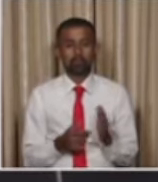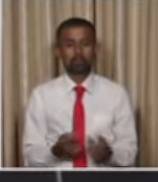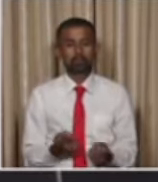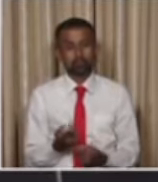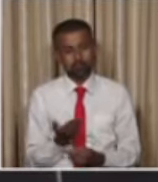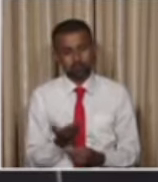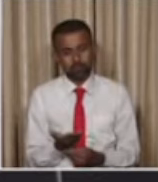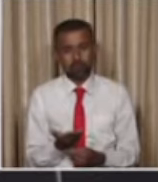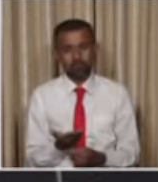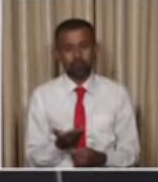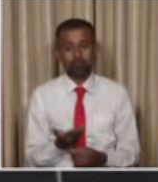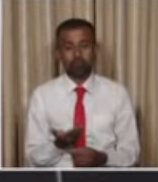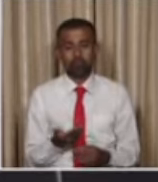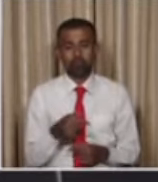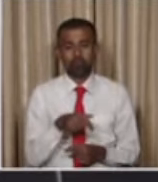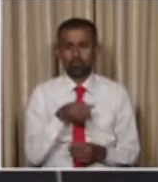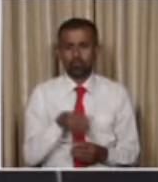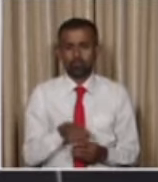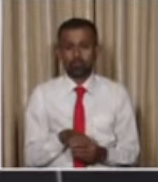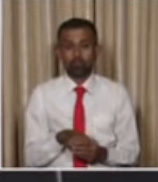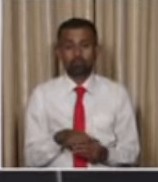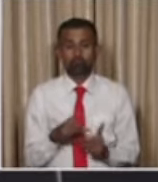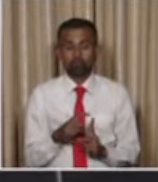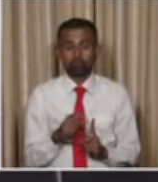seriously impacted on